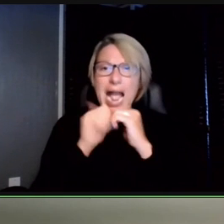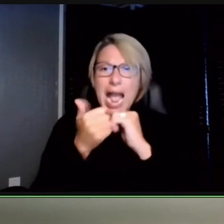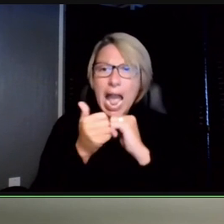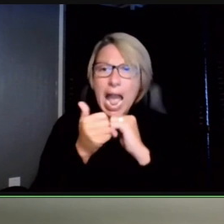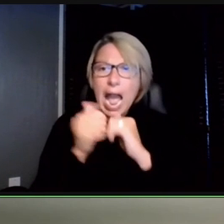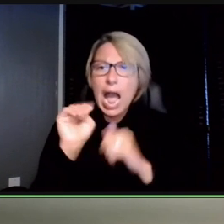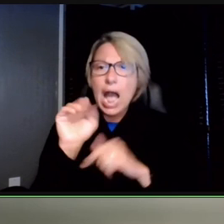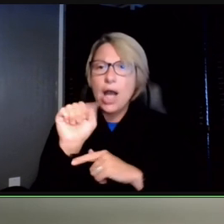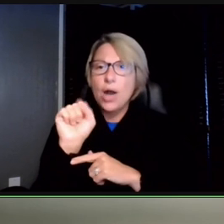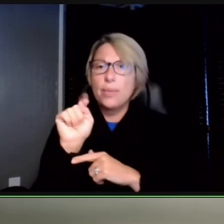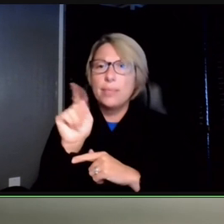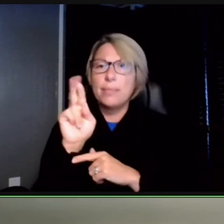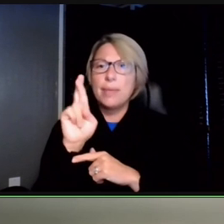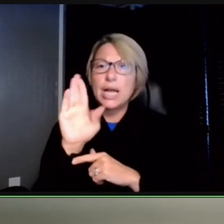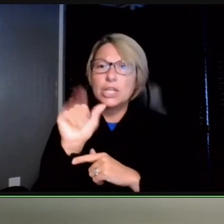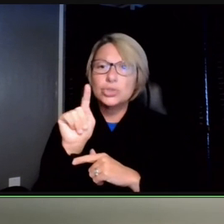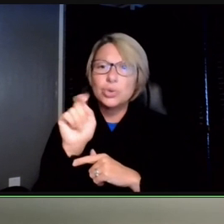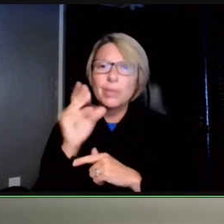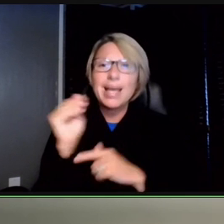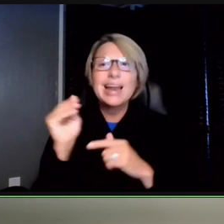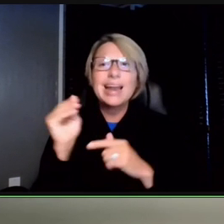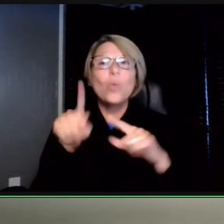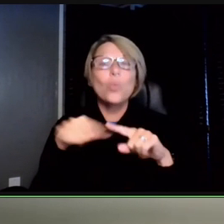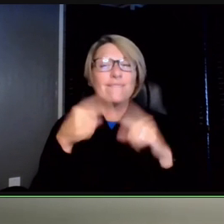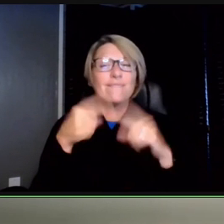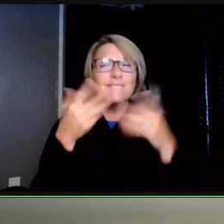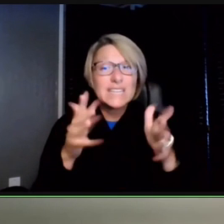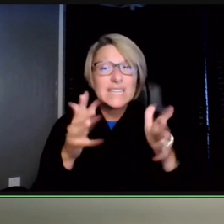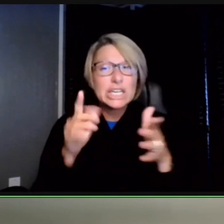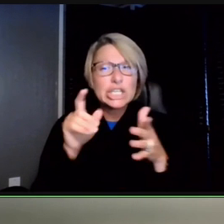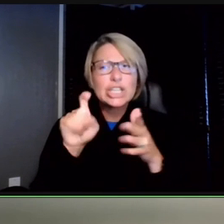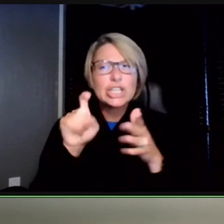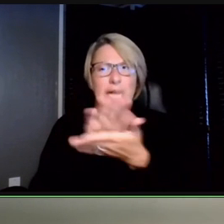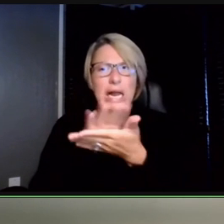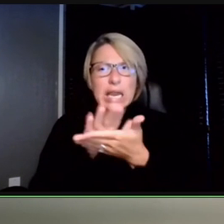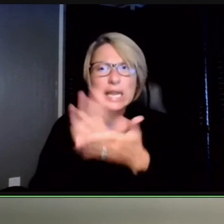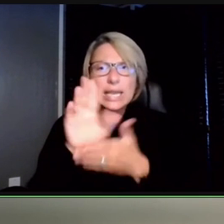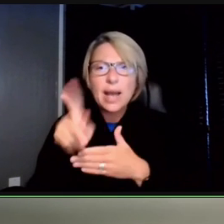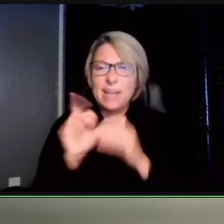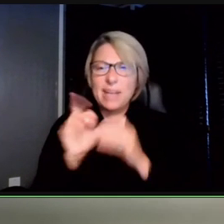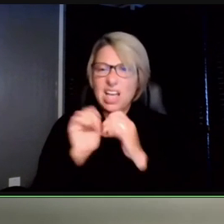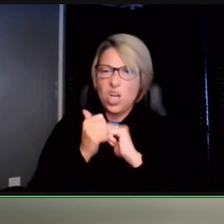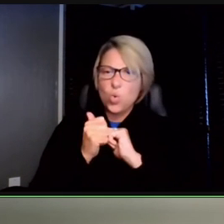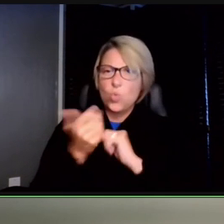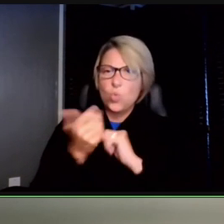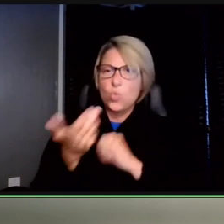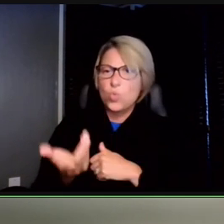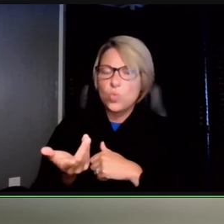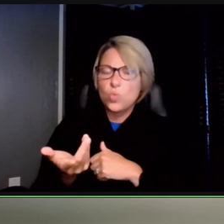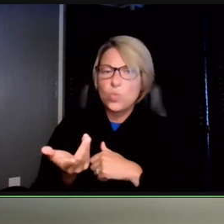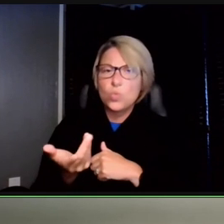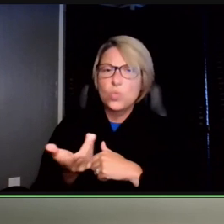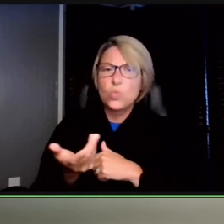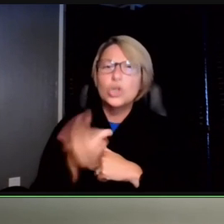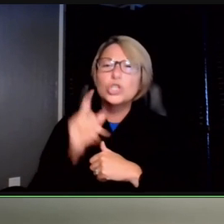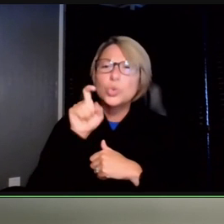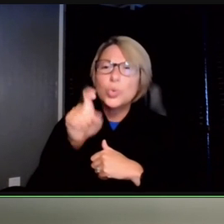masturbate and also how to clean up afterwards. But again, it's going into